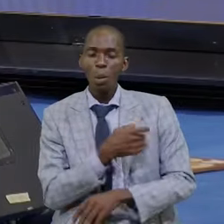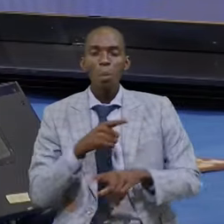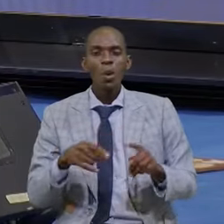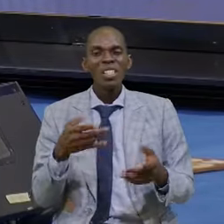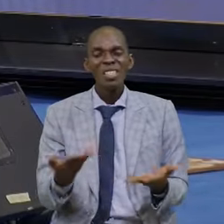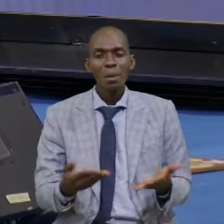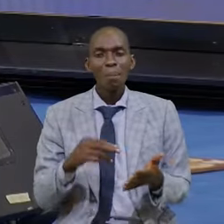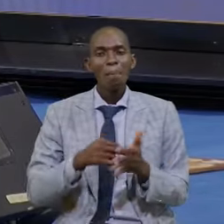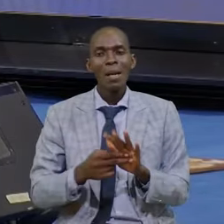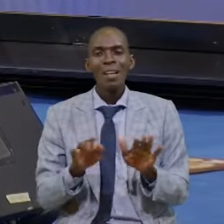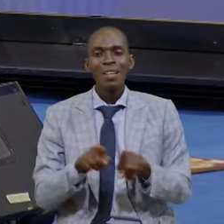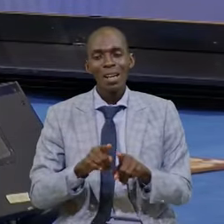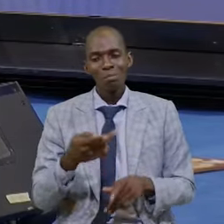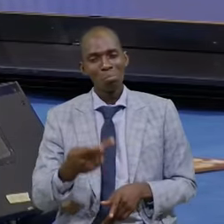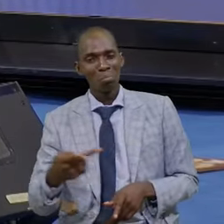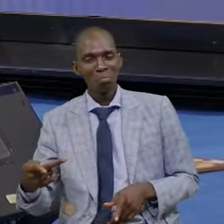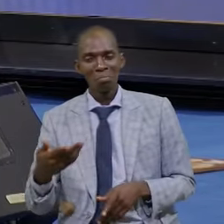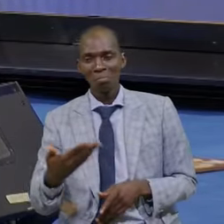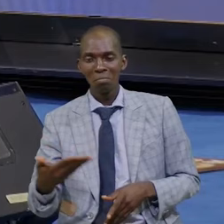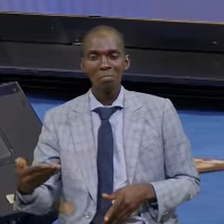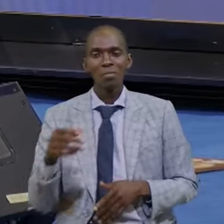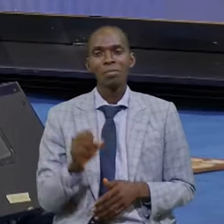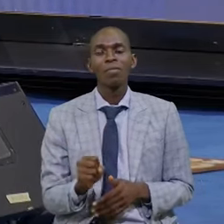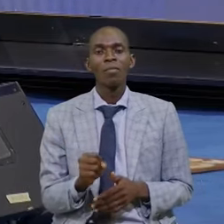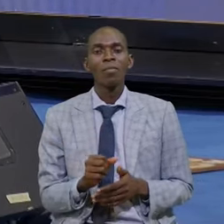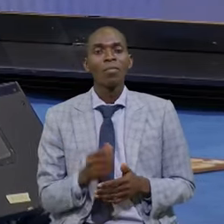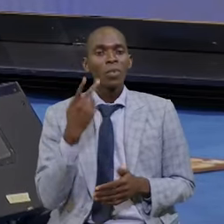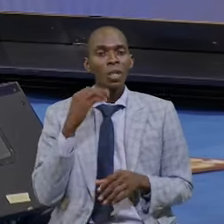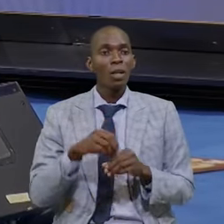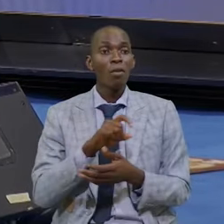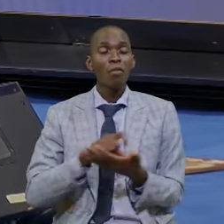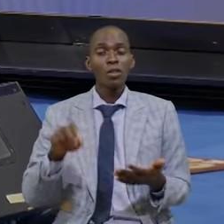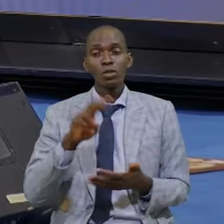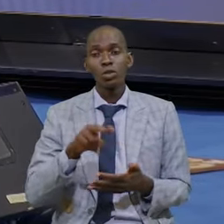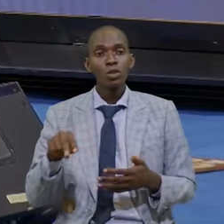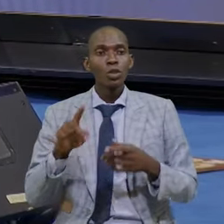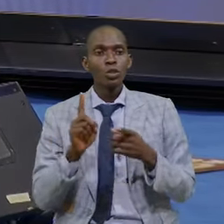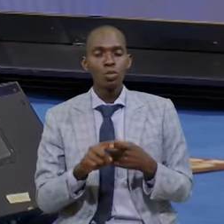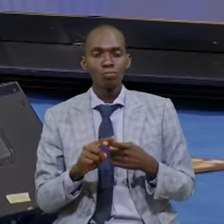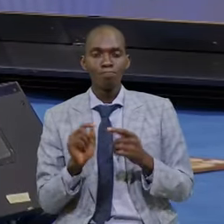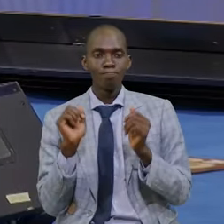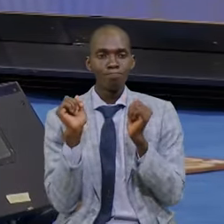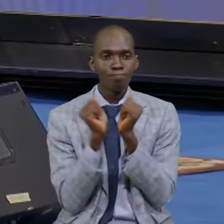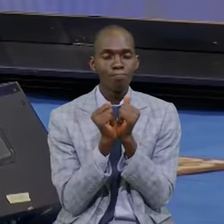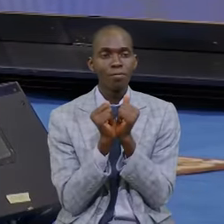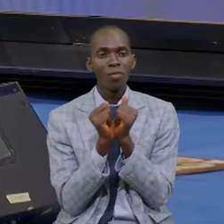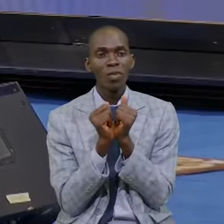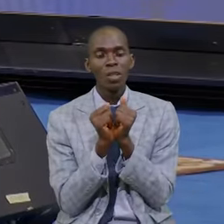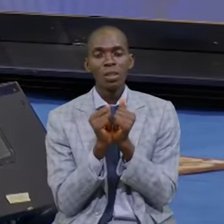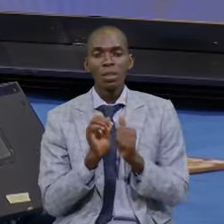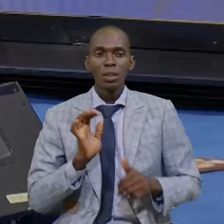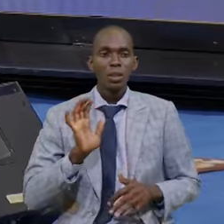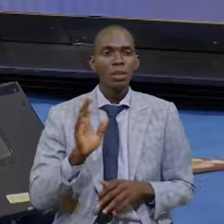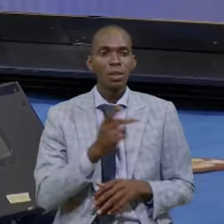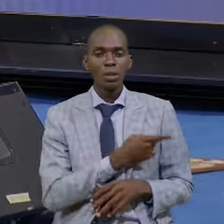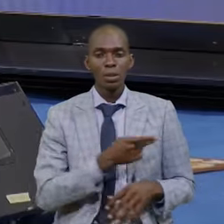property in the whole land. Look at verse 22. In verse 22, to bind his princes at